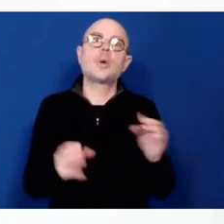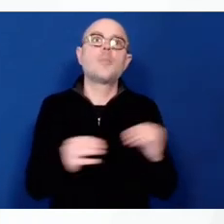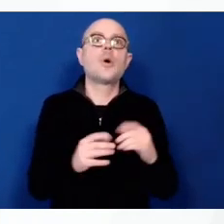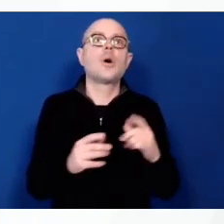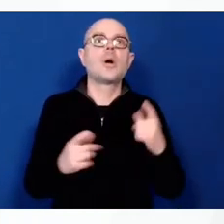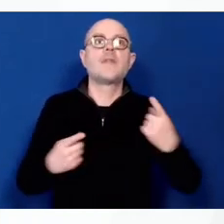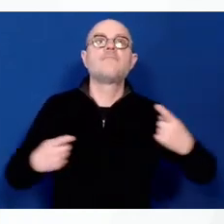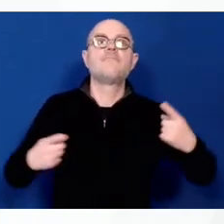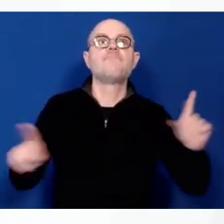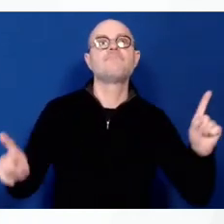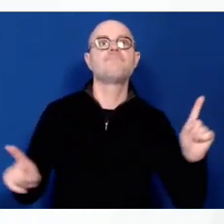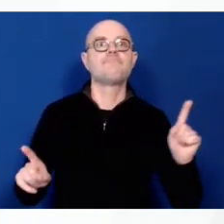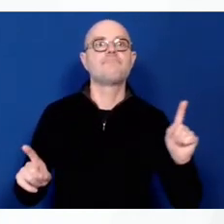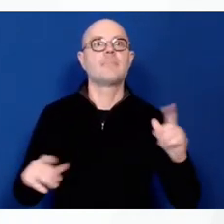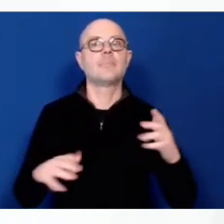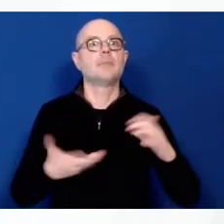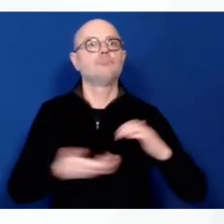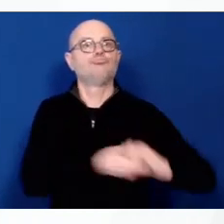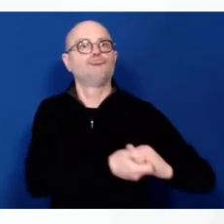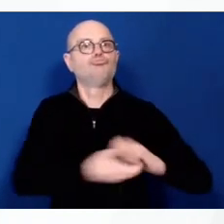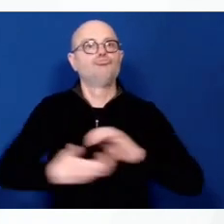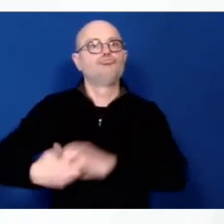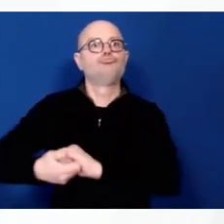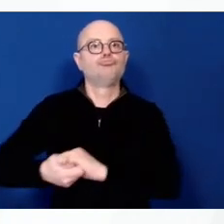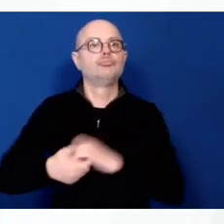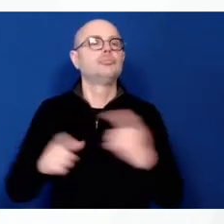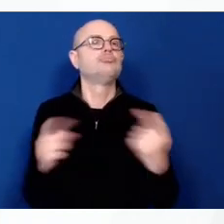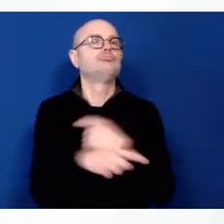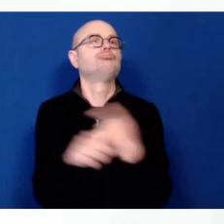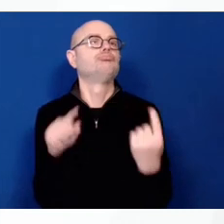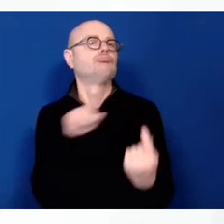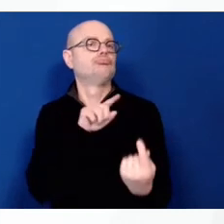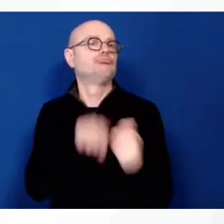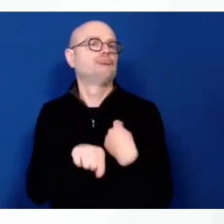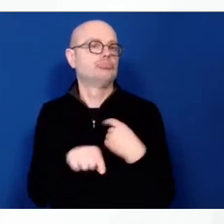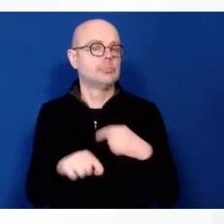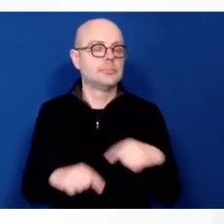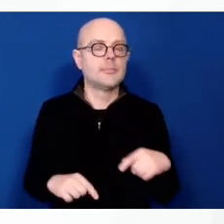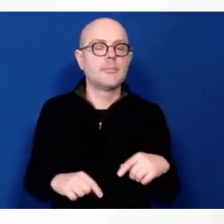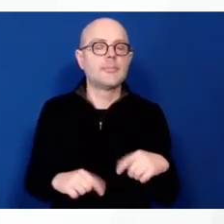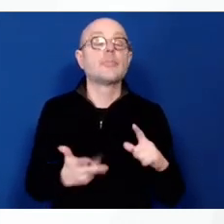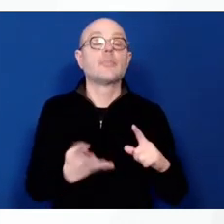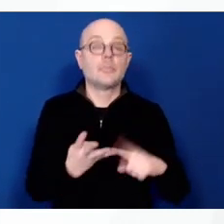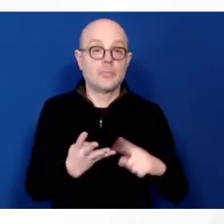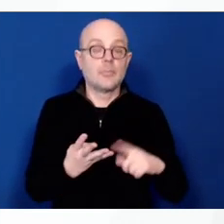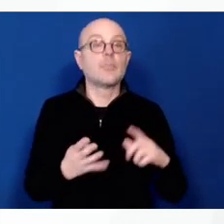differences. Four, rigorously explore the university's history